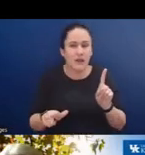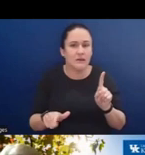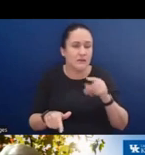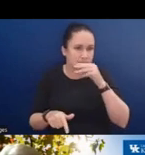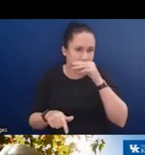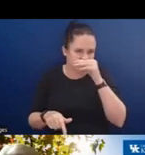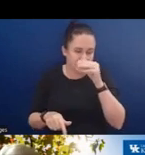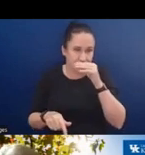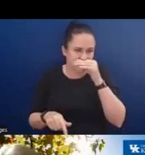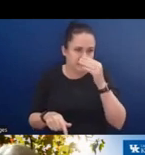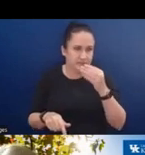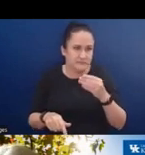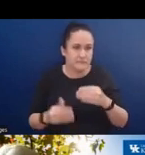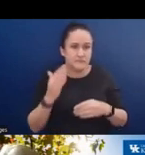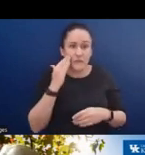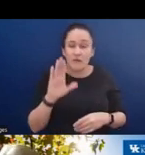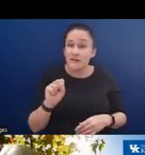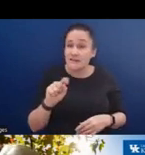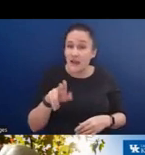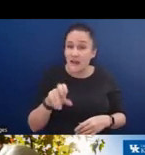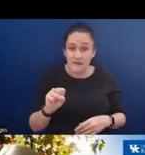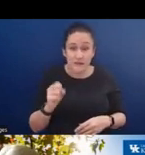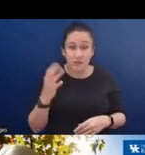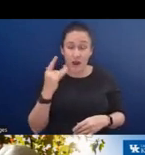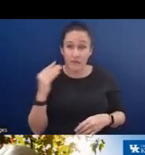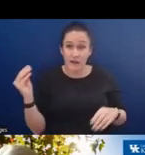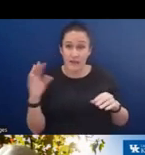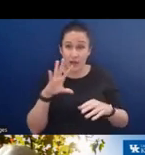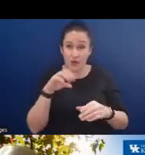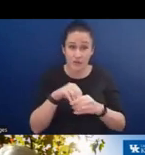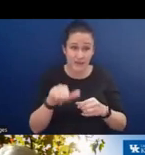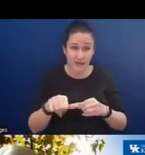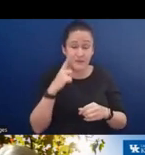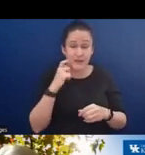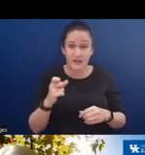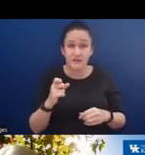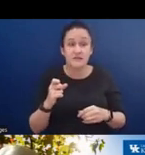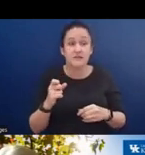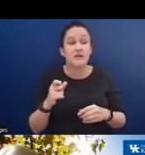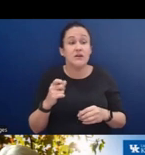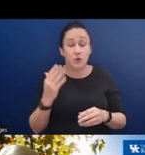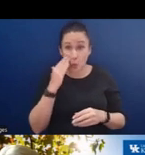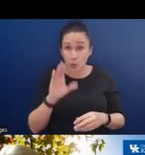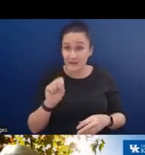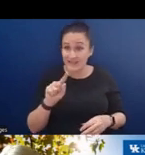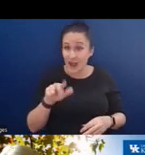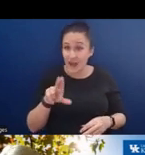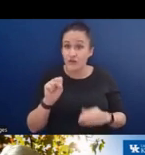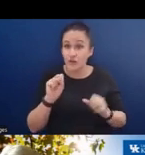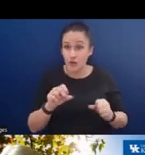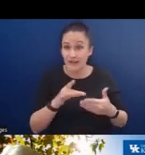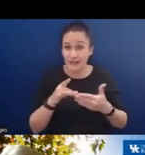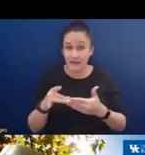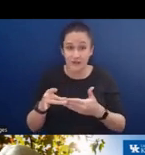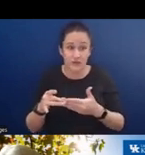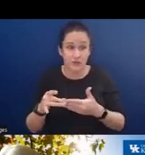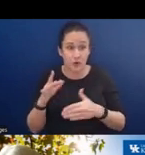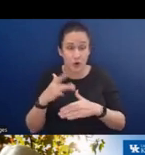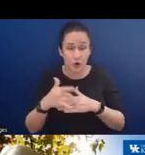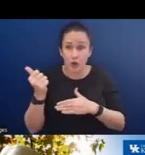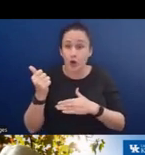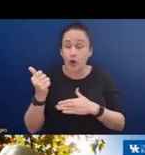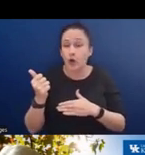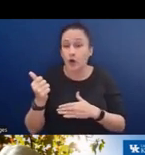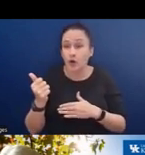your status, so why we included this in our model, because knowing your status could lead to earlier intervention and move from ambivalence. So a lot of our